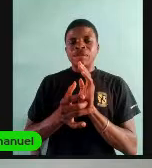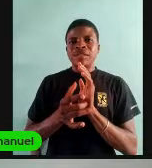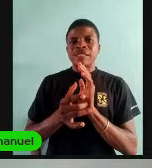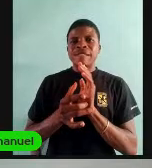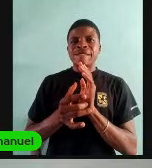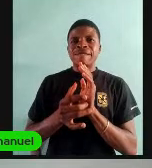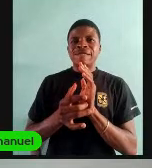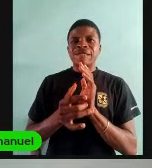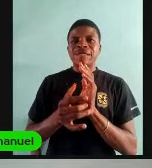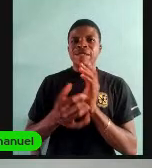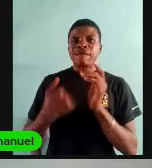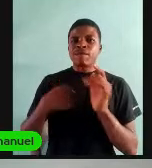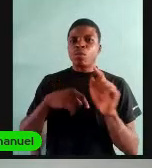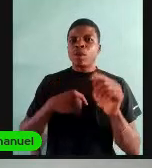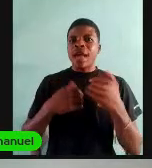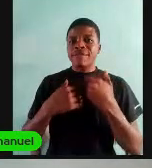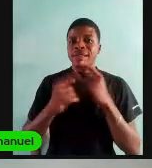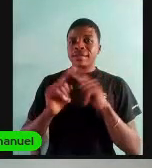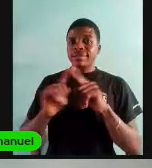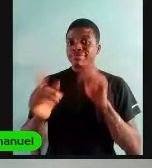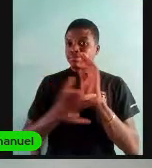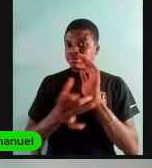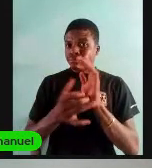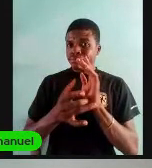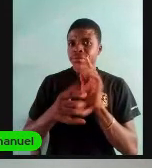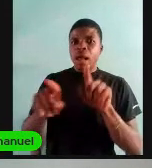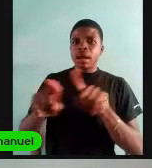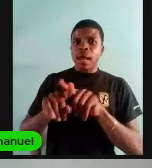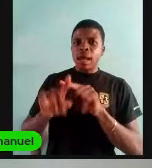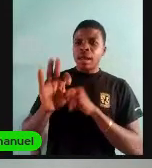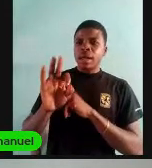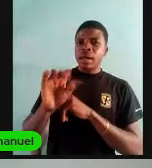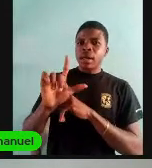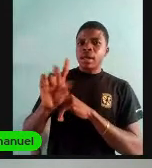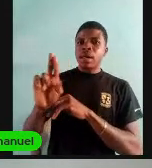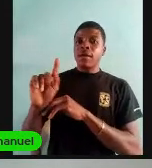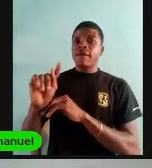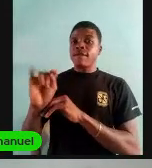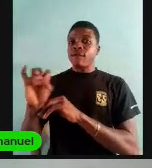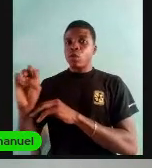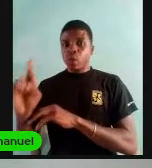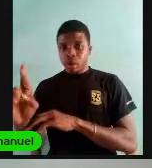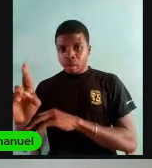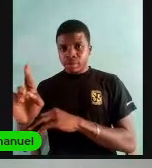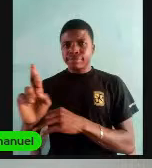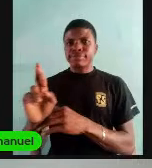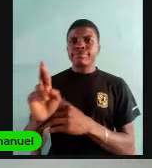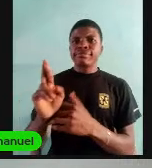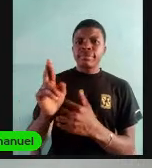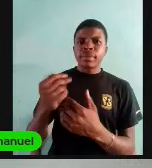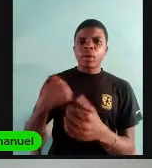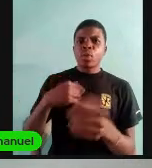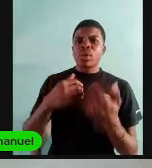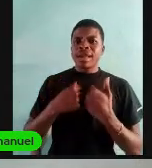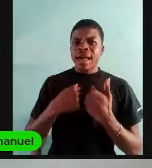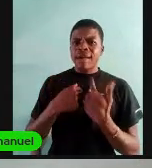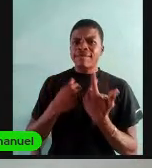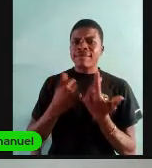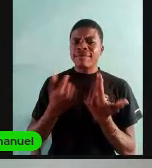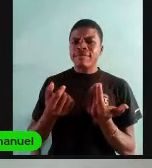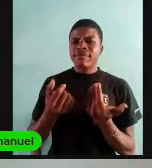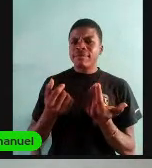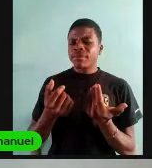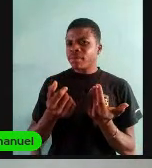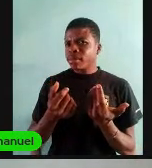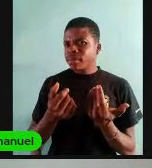have what, React Native. So you can see it right now. We have Swift for iOS development. We have Kotlin, which is